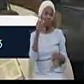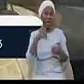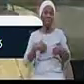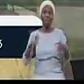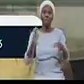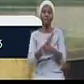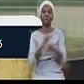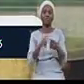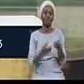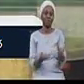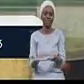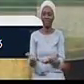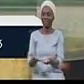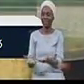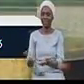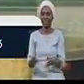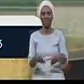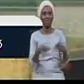Plenty.